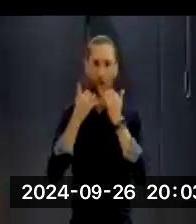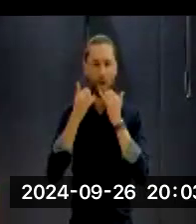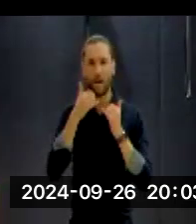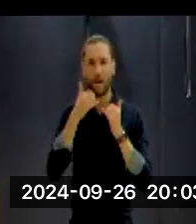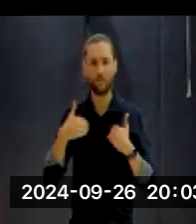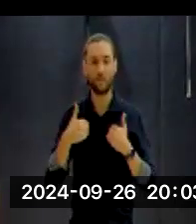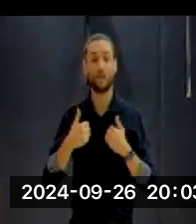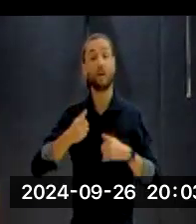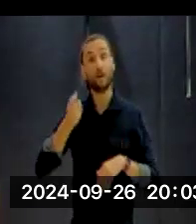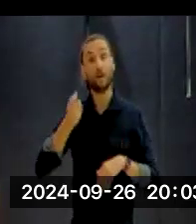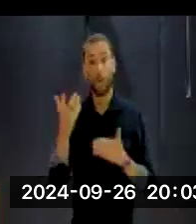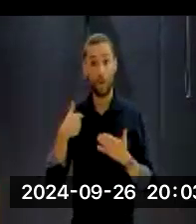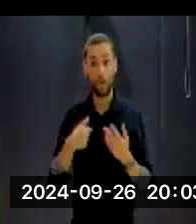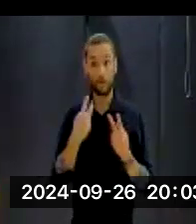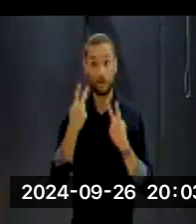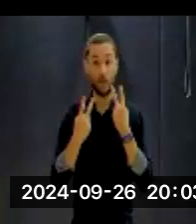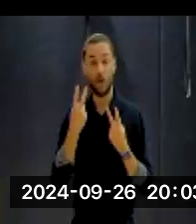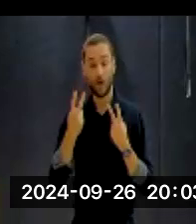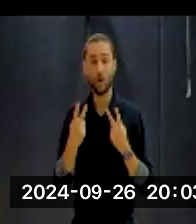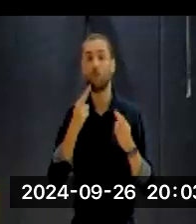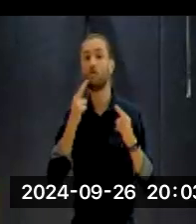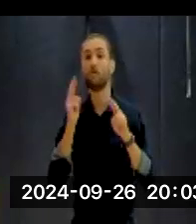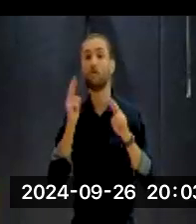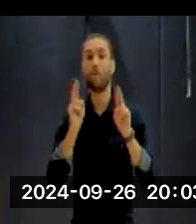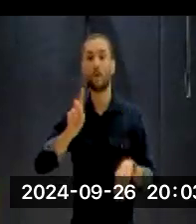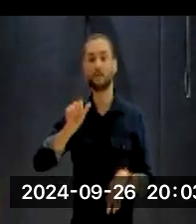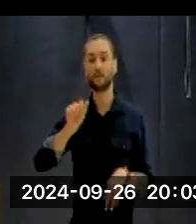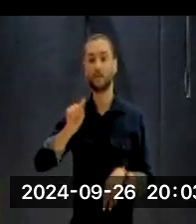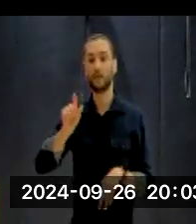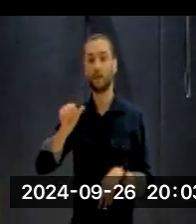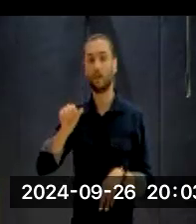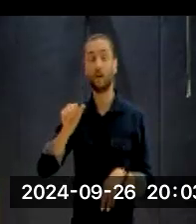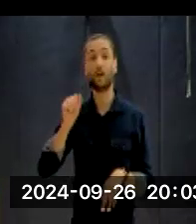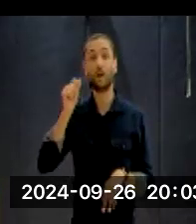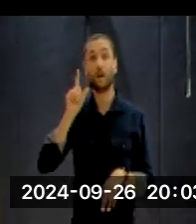thing that we saw with the reported data, which is